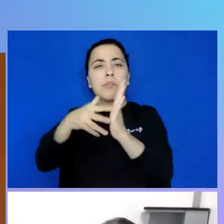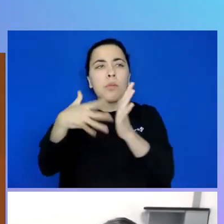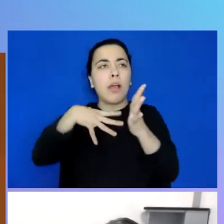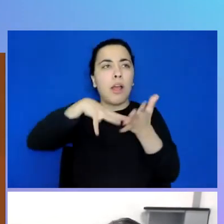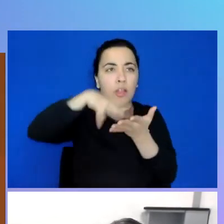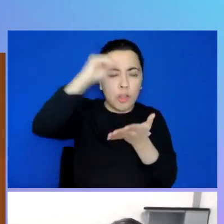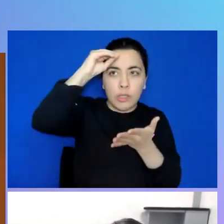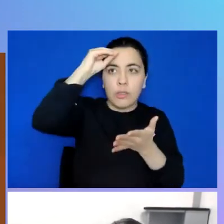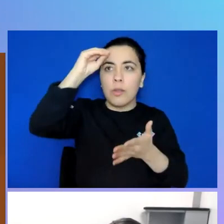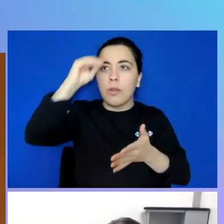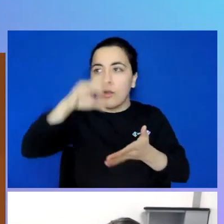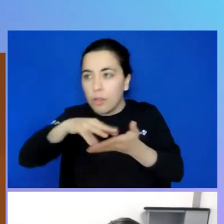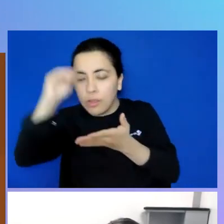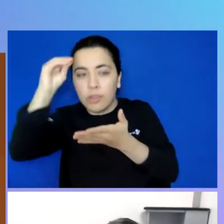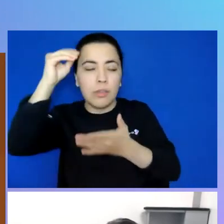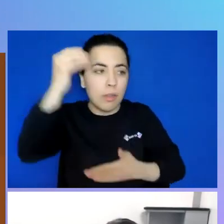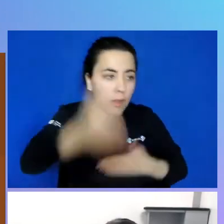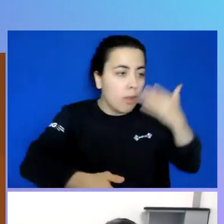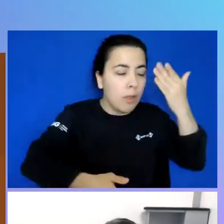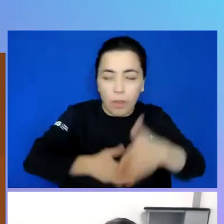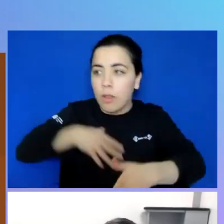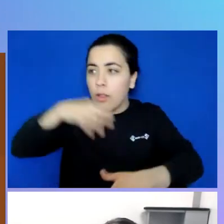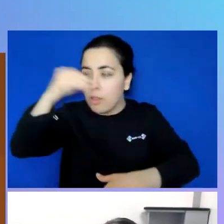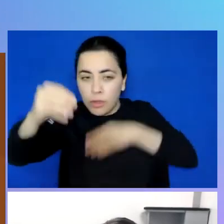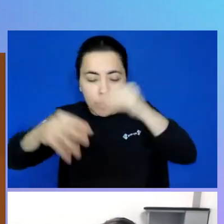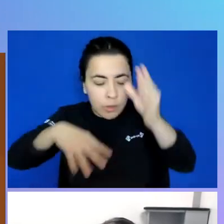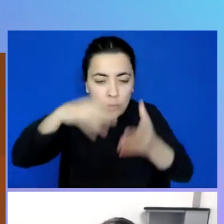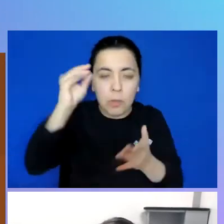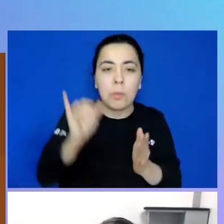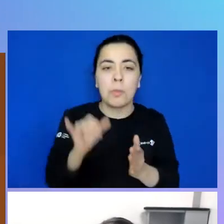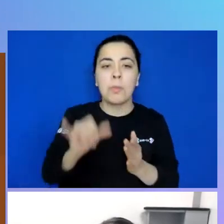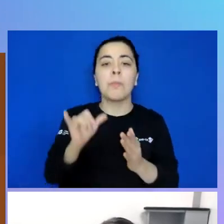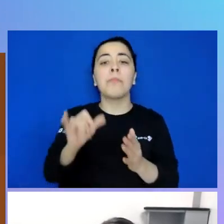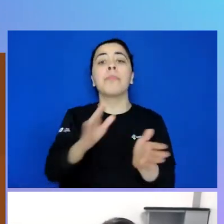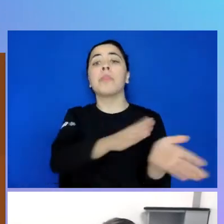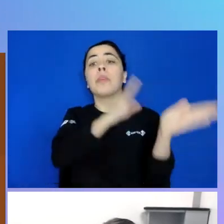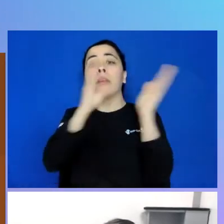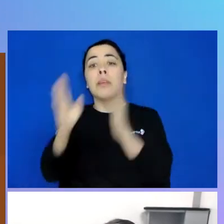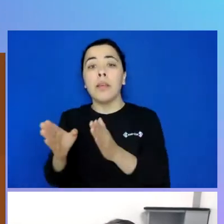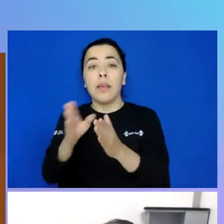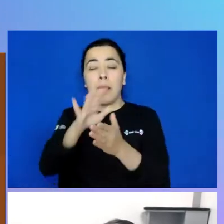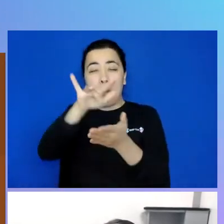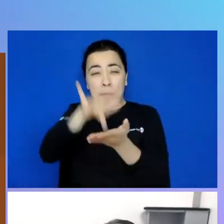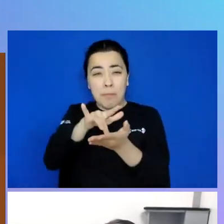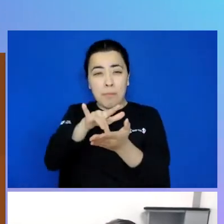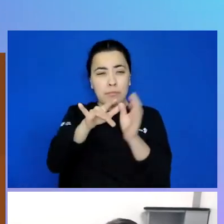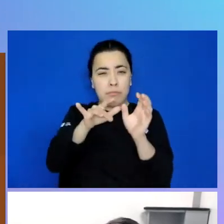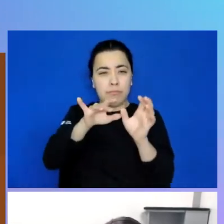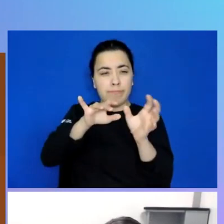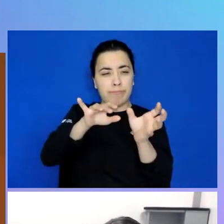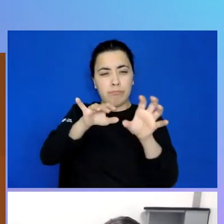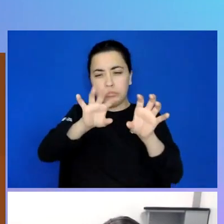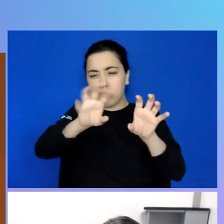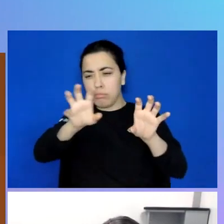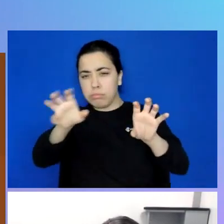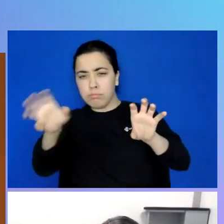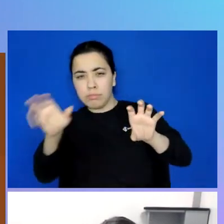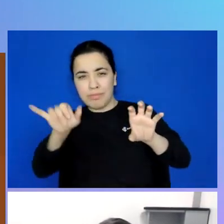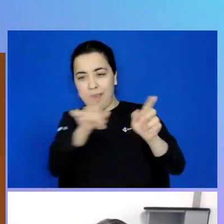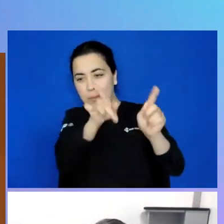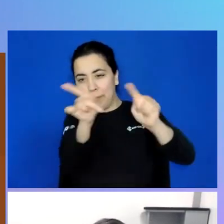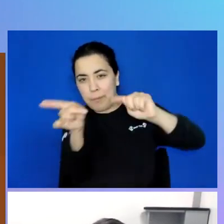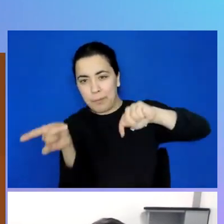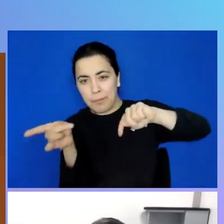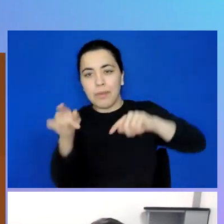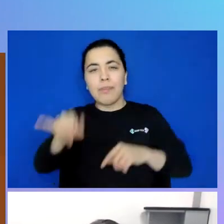then in the middle of, in between each milestone, there's this iterative process where we implement something,